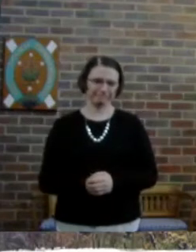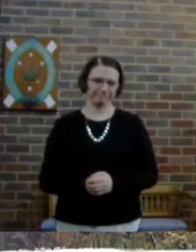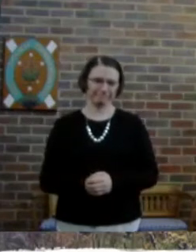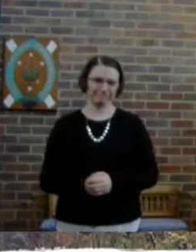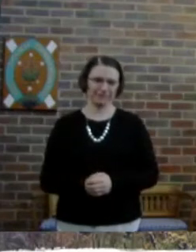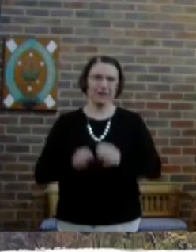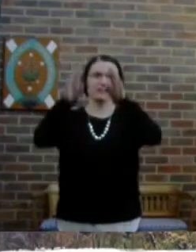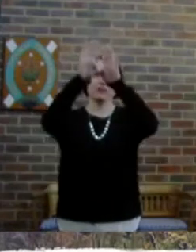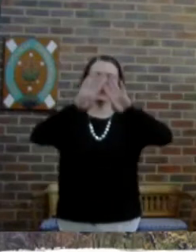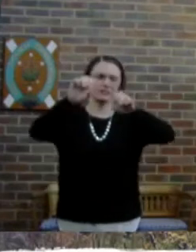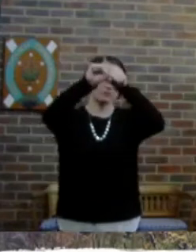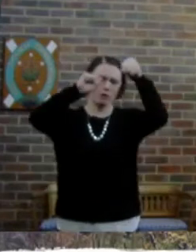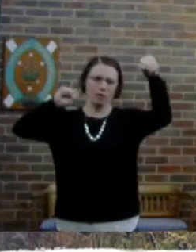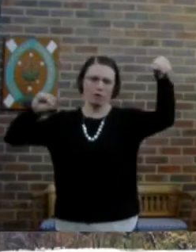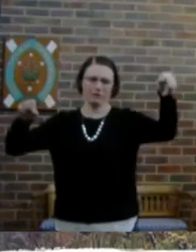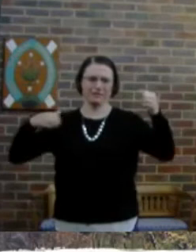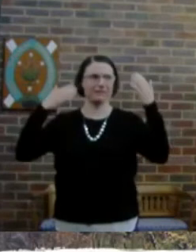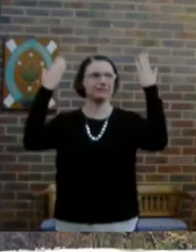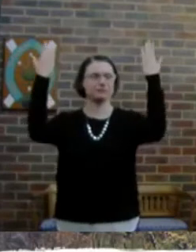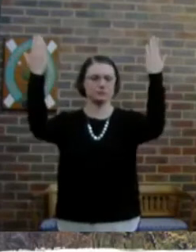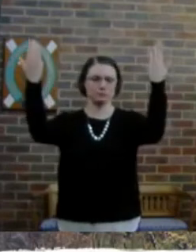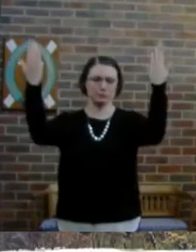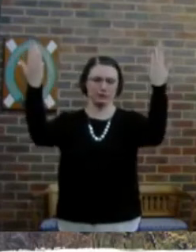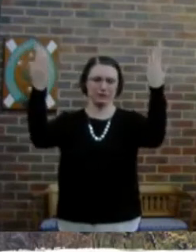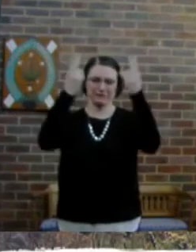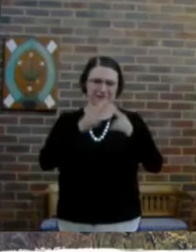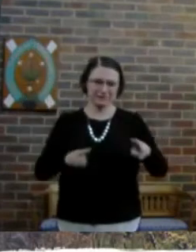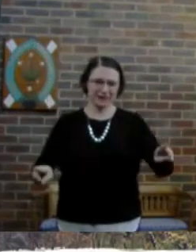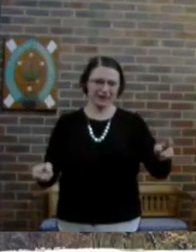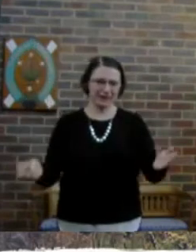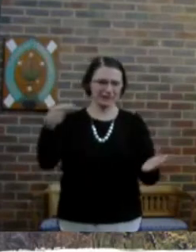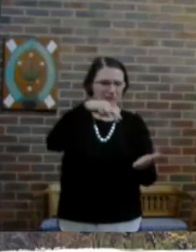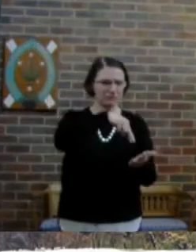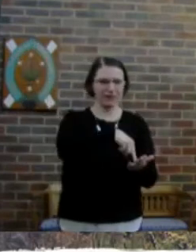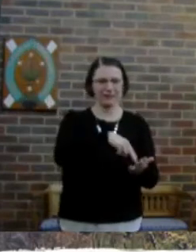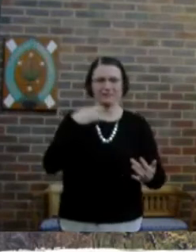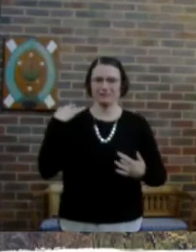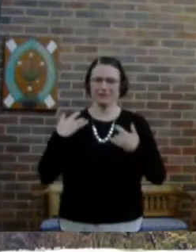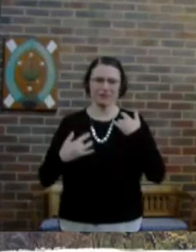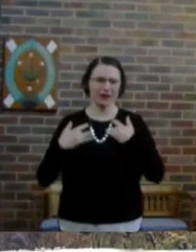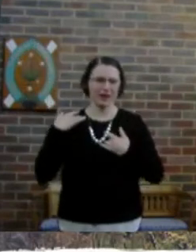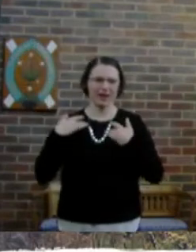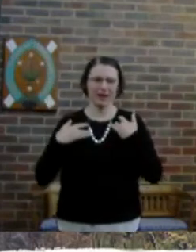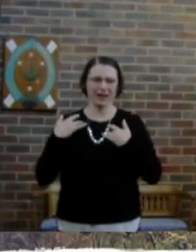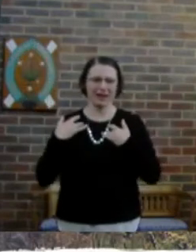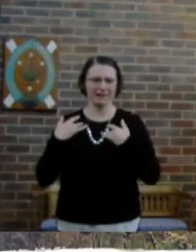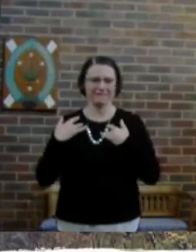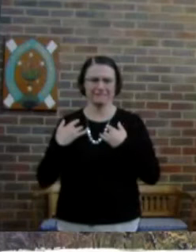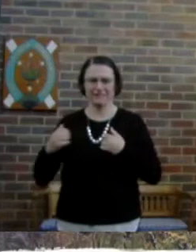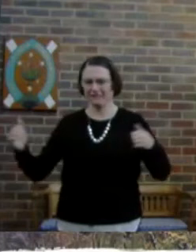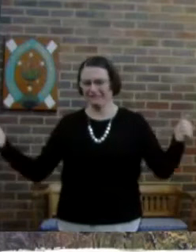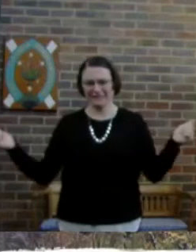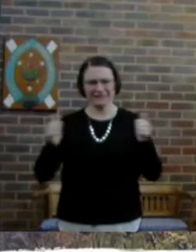Curtain torn in two Dead who may still lie